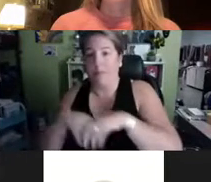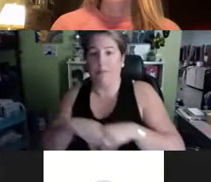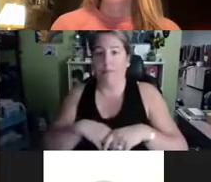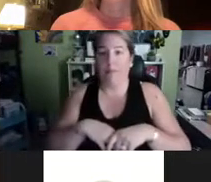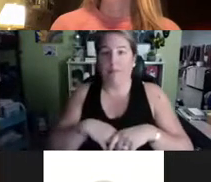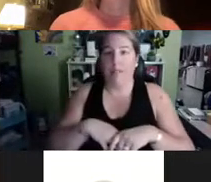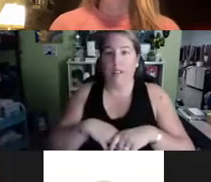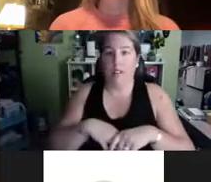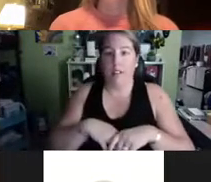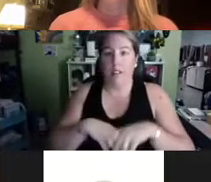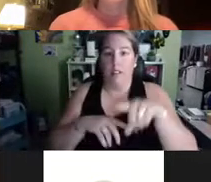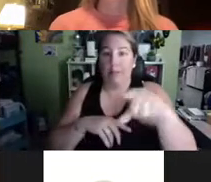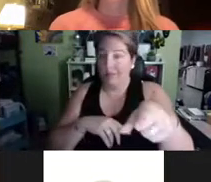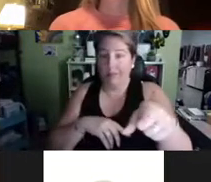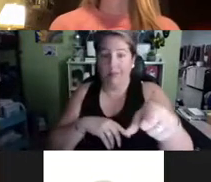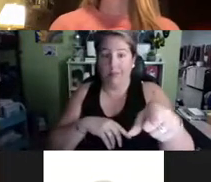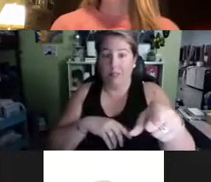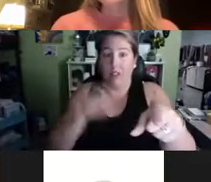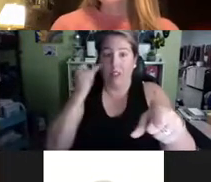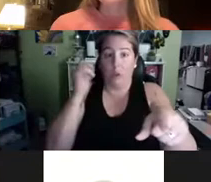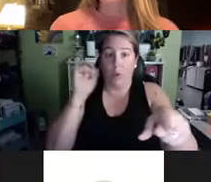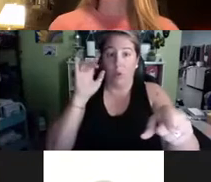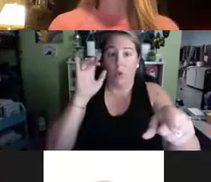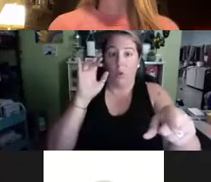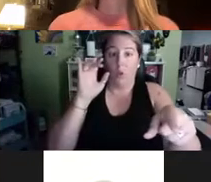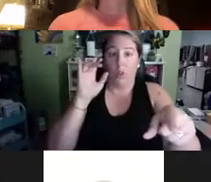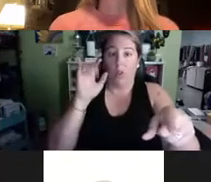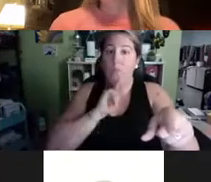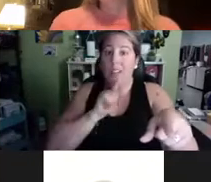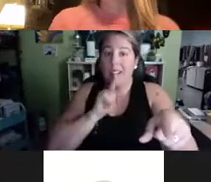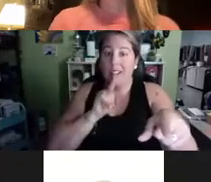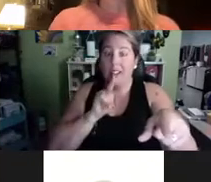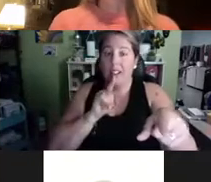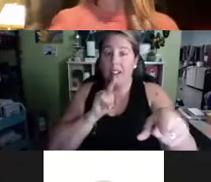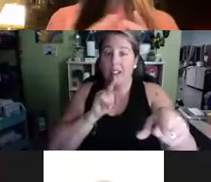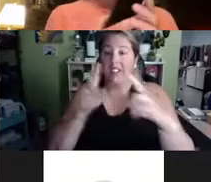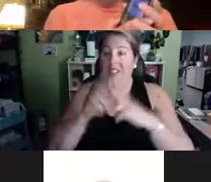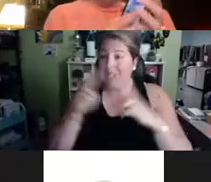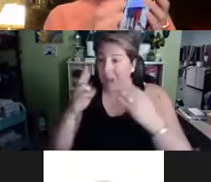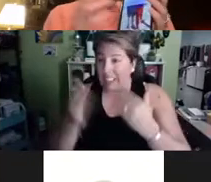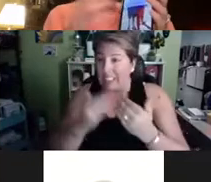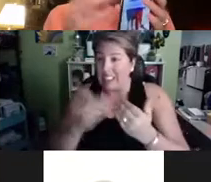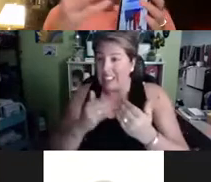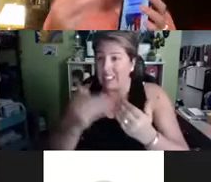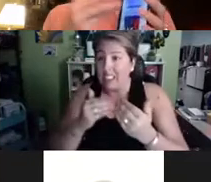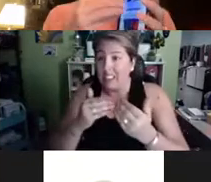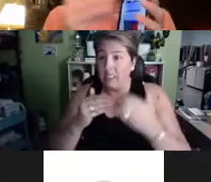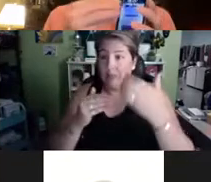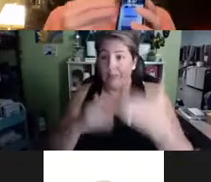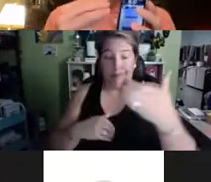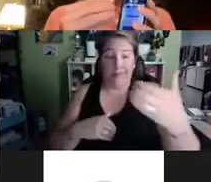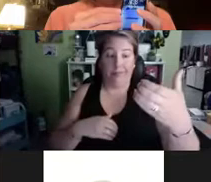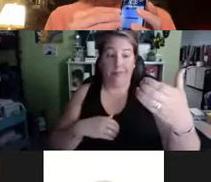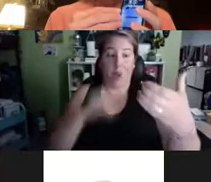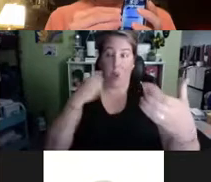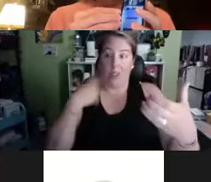whatever they click on, it goes right to that. So it's basically a very easy way to get something connected